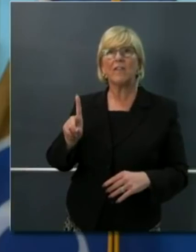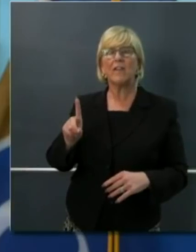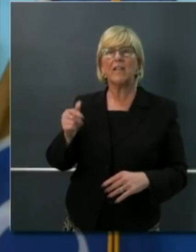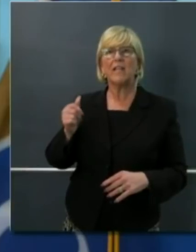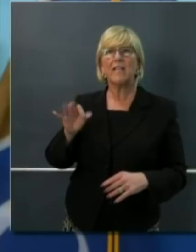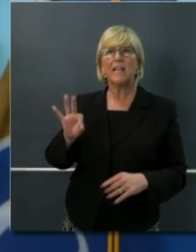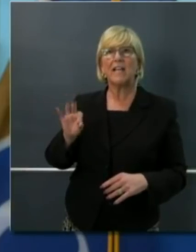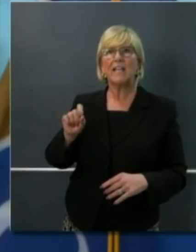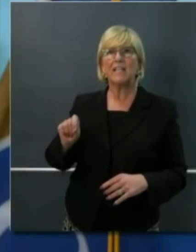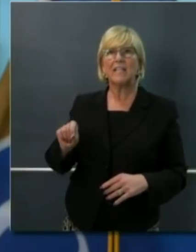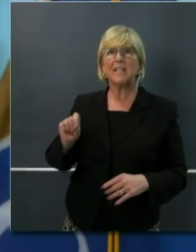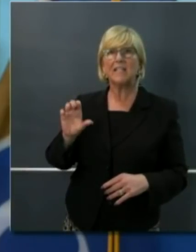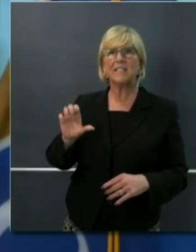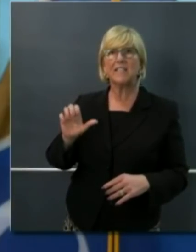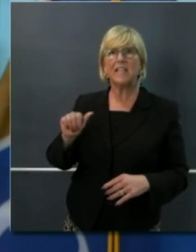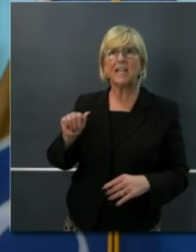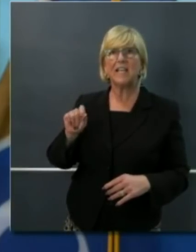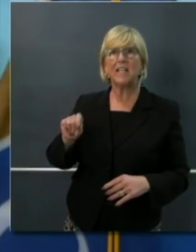covid19.ca.gov,